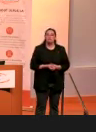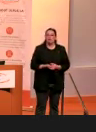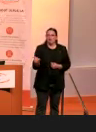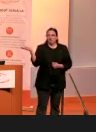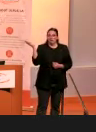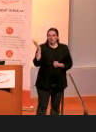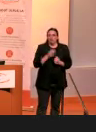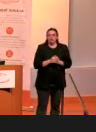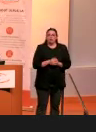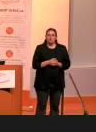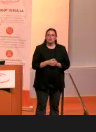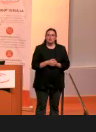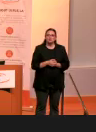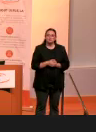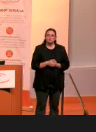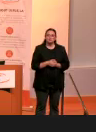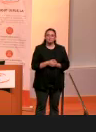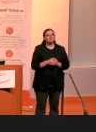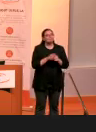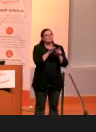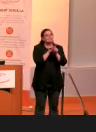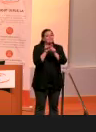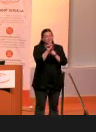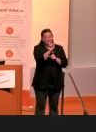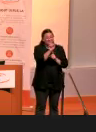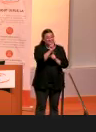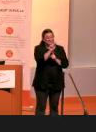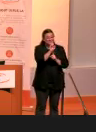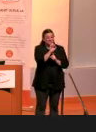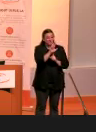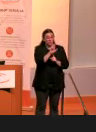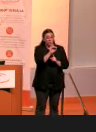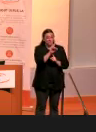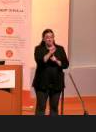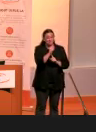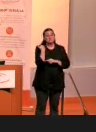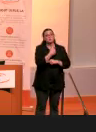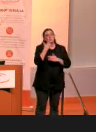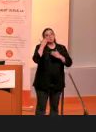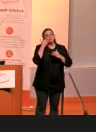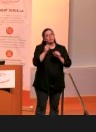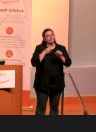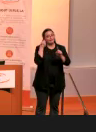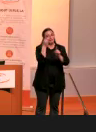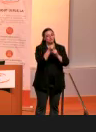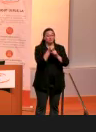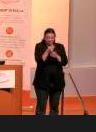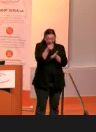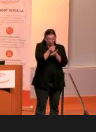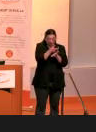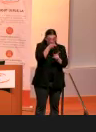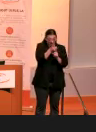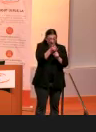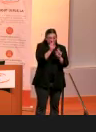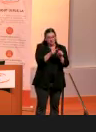And as I mentioned, we also know that steroids can be a big player in this as well. So steroid therapy itself can contribute